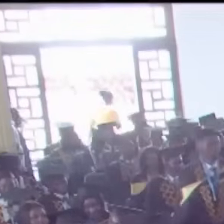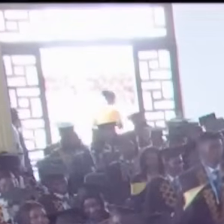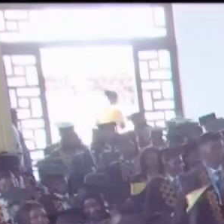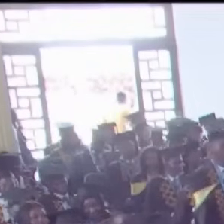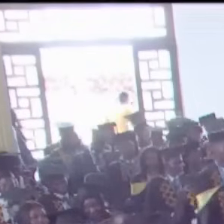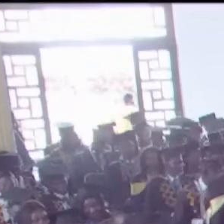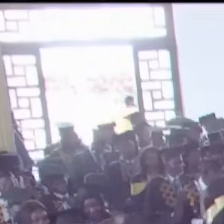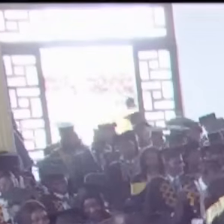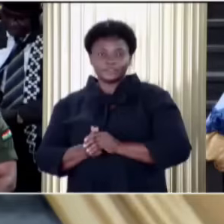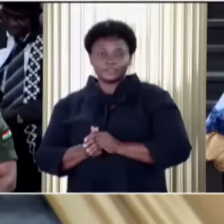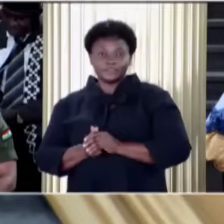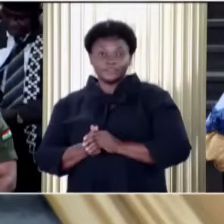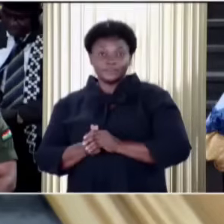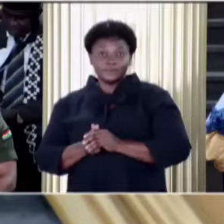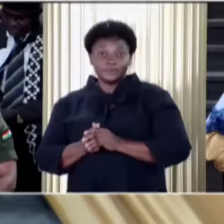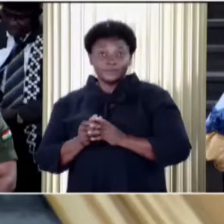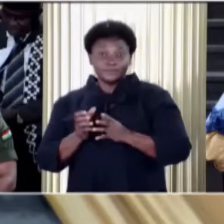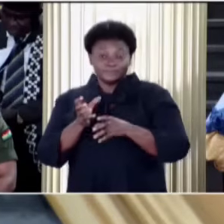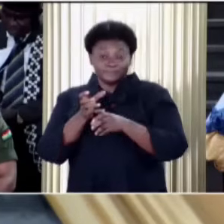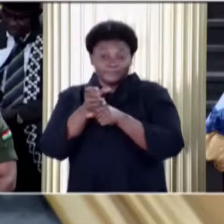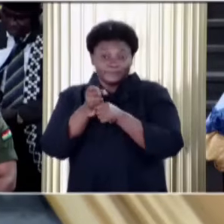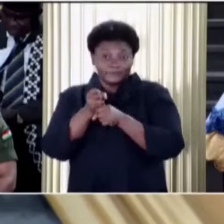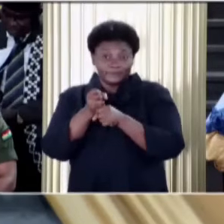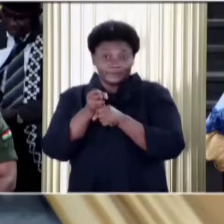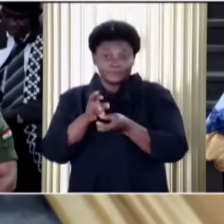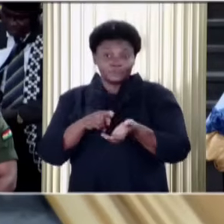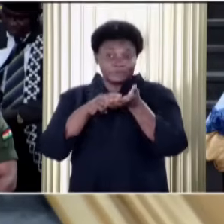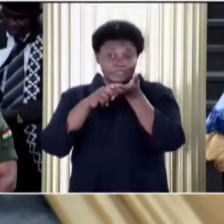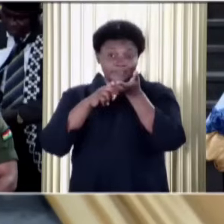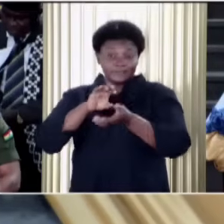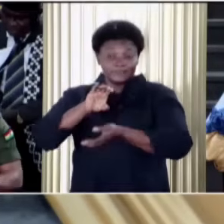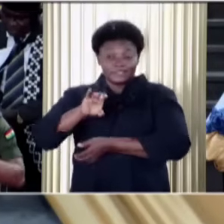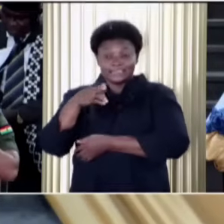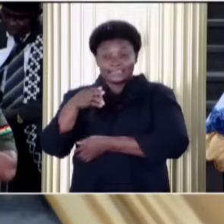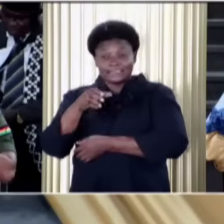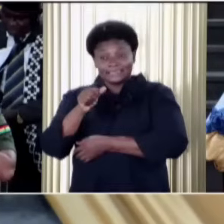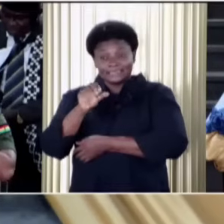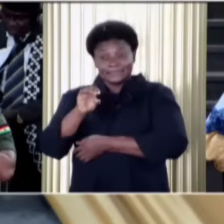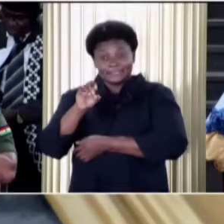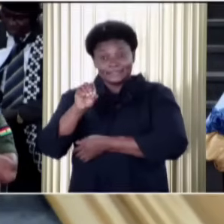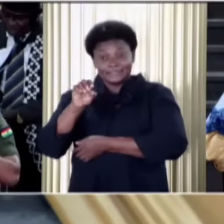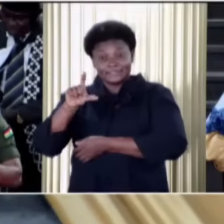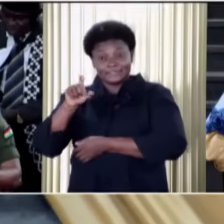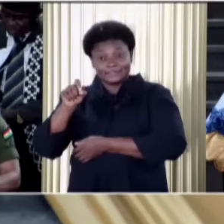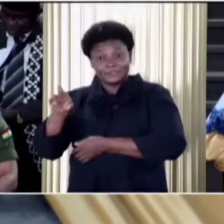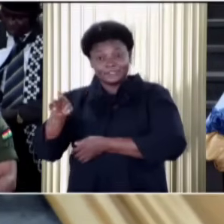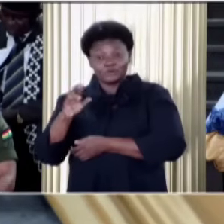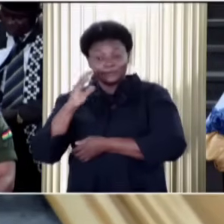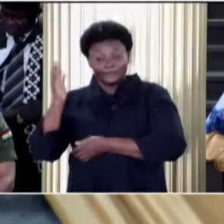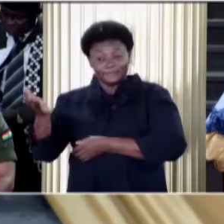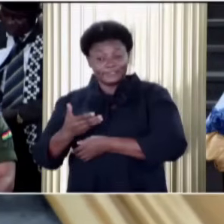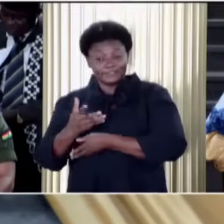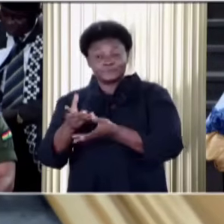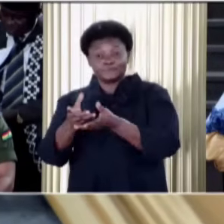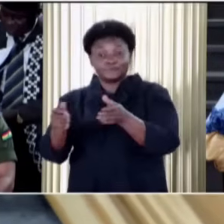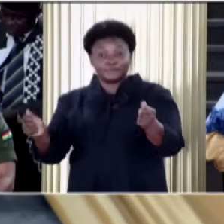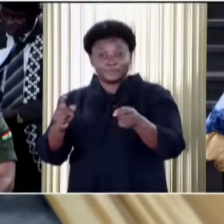And shortly, the representative of the Chancellor will be invited to dissolve the